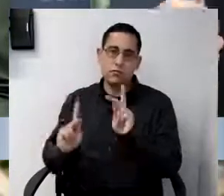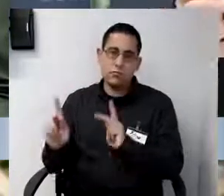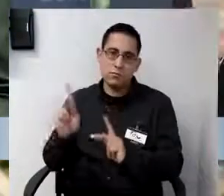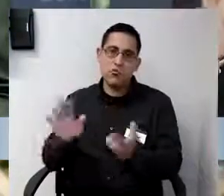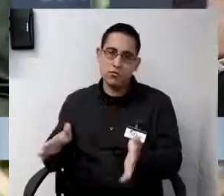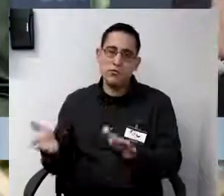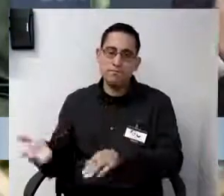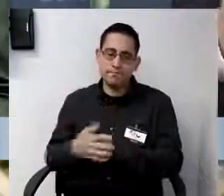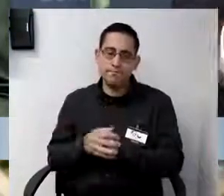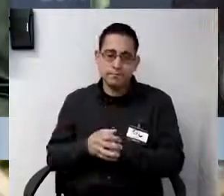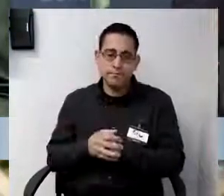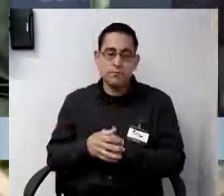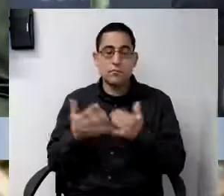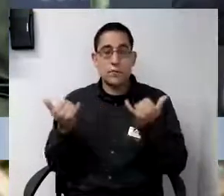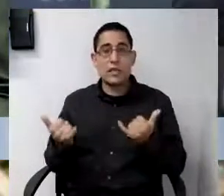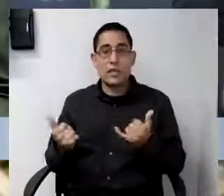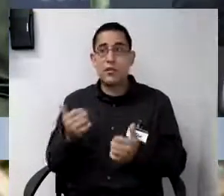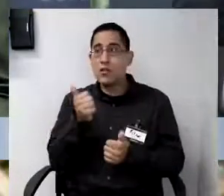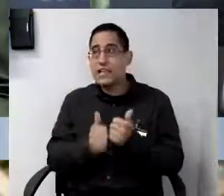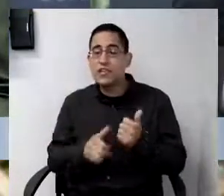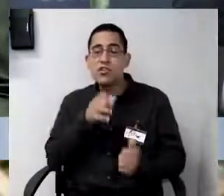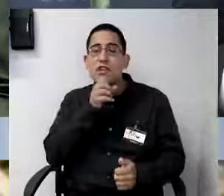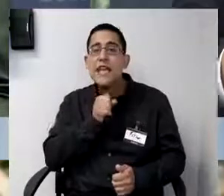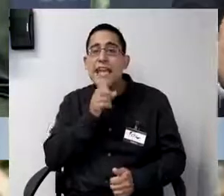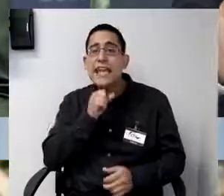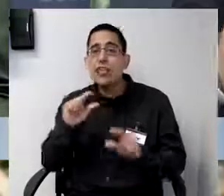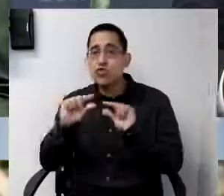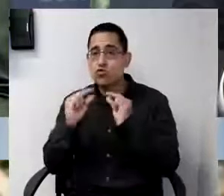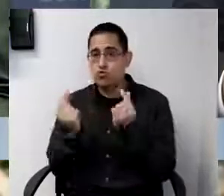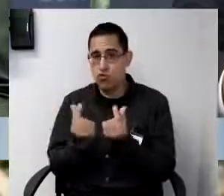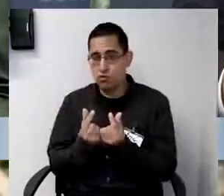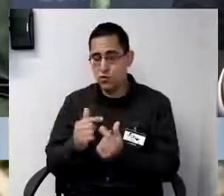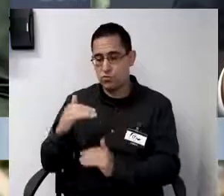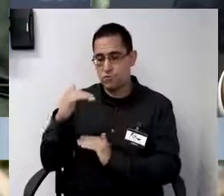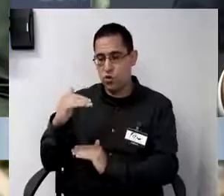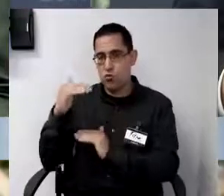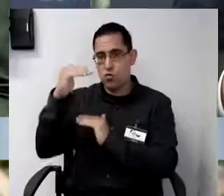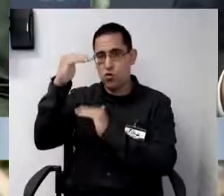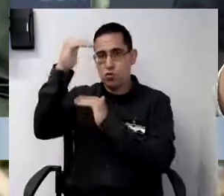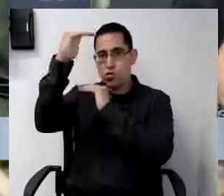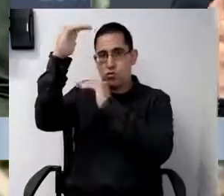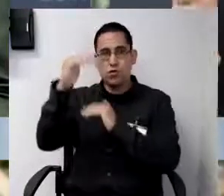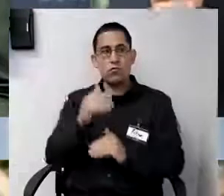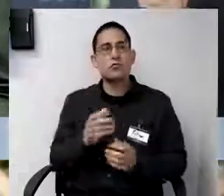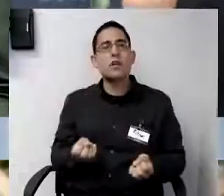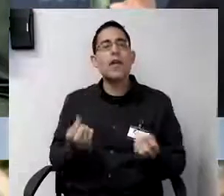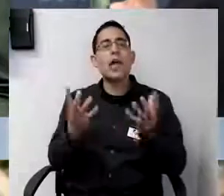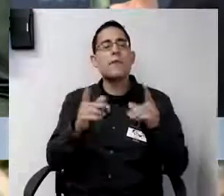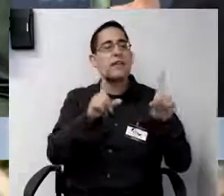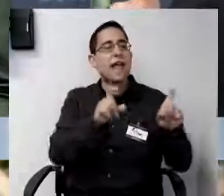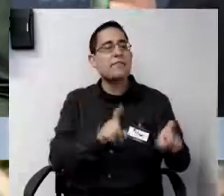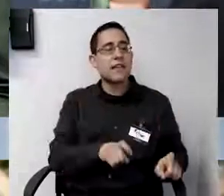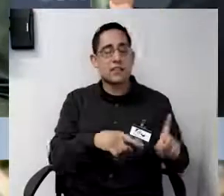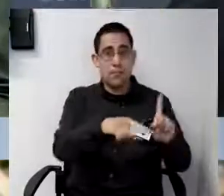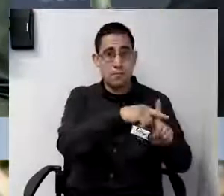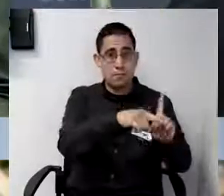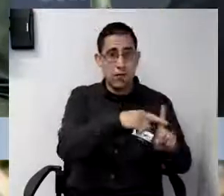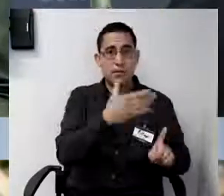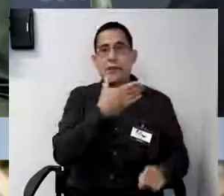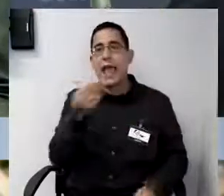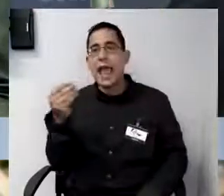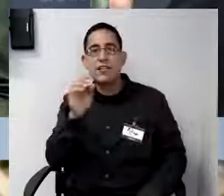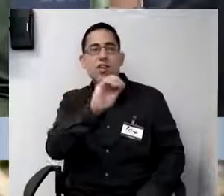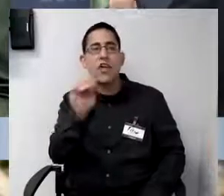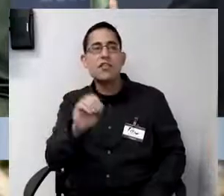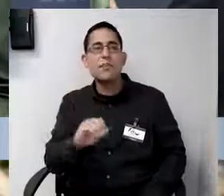tell you the percentage in that age category that have tested positive for the virus and the percentage of deaths,